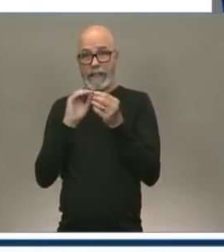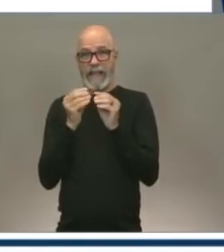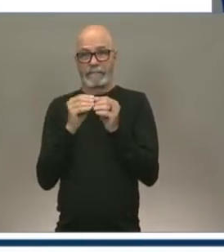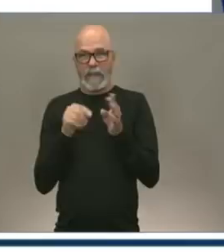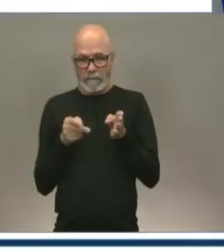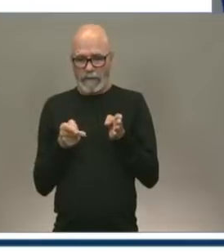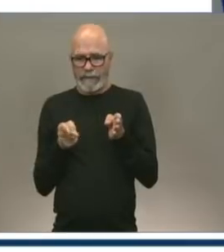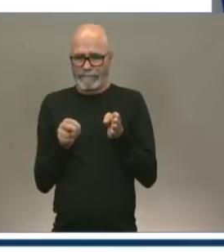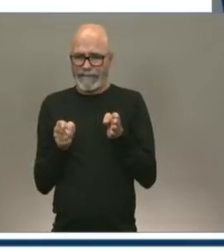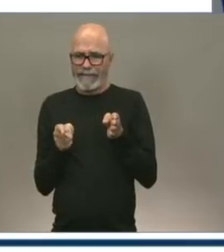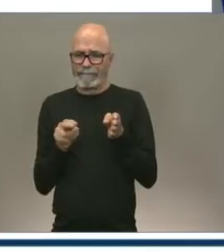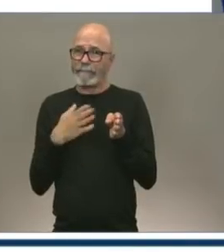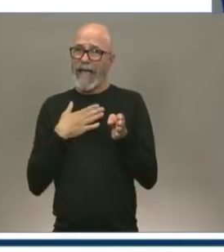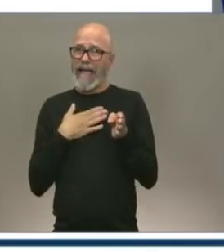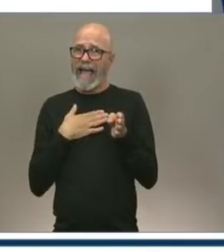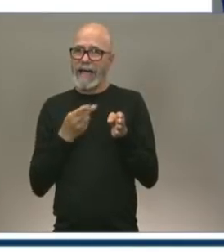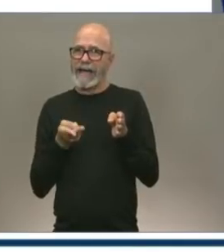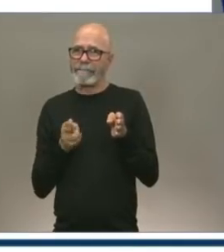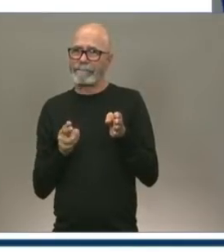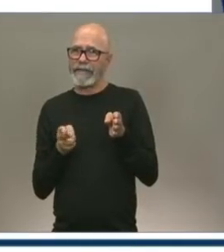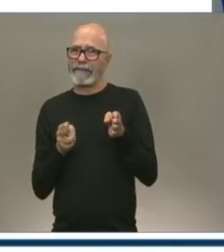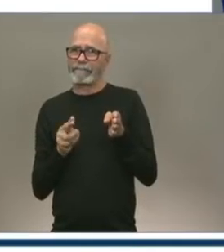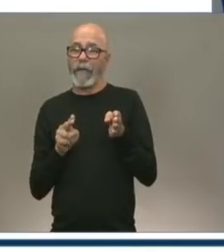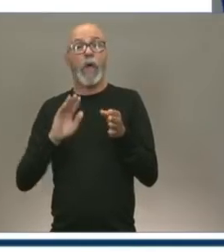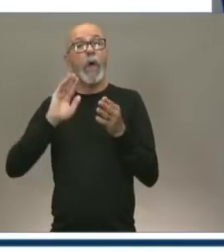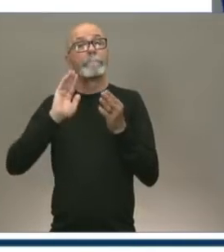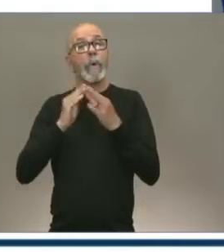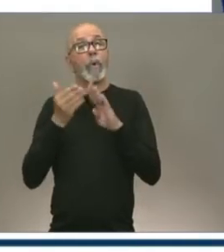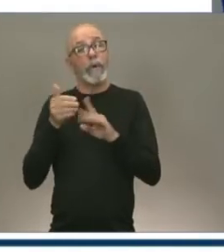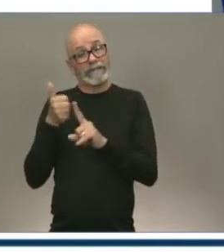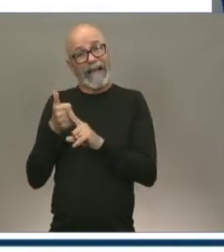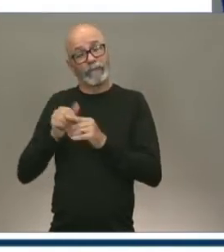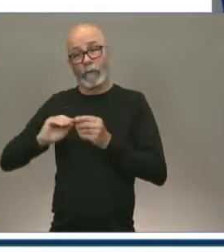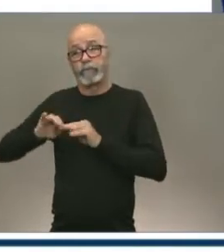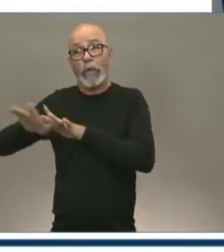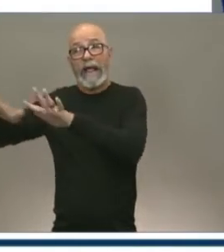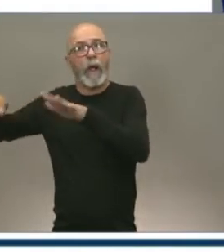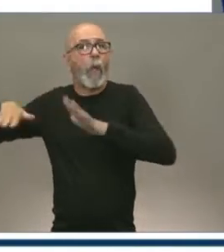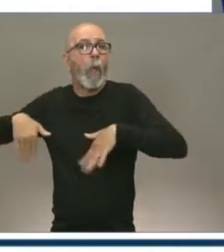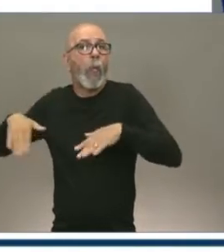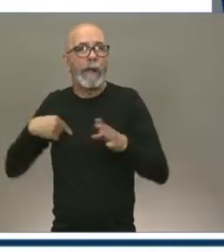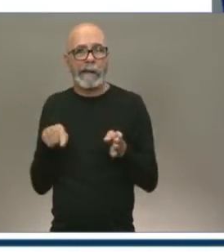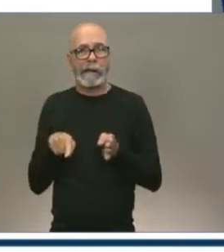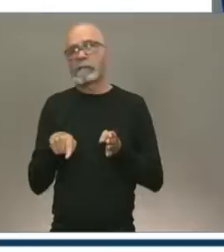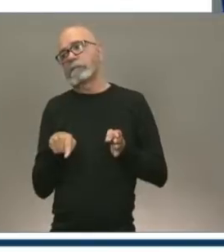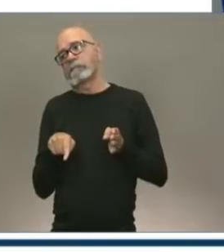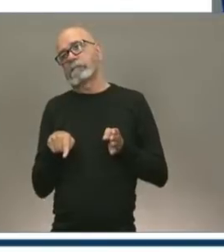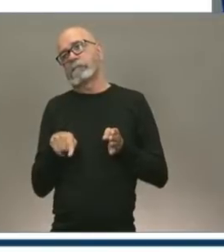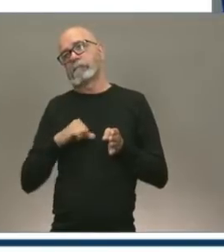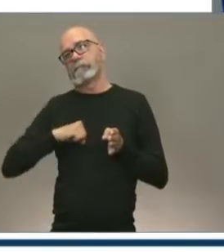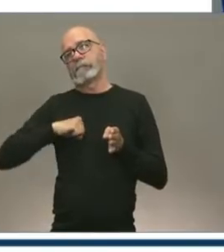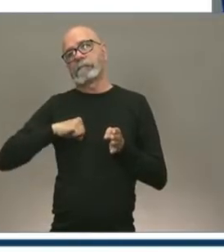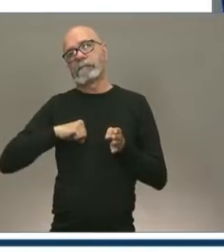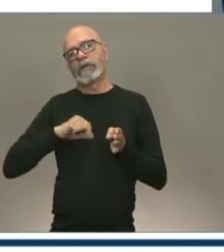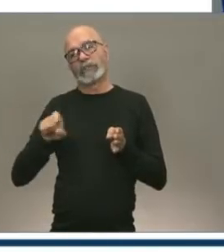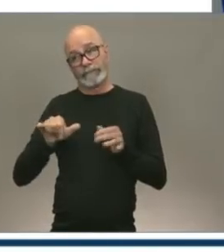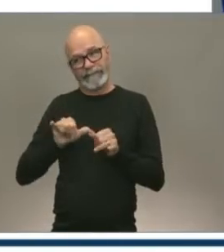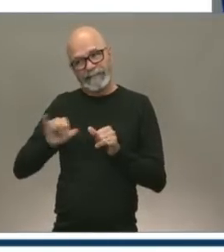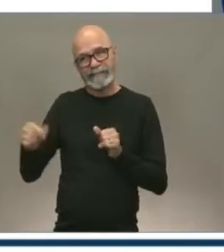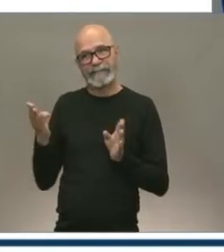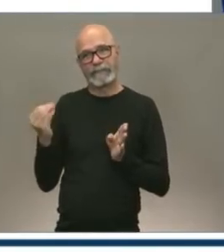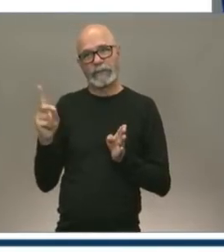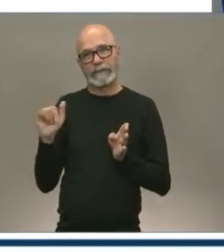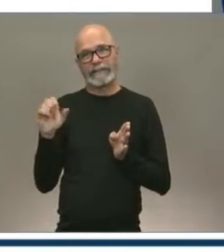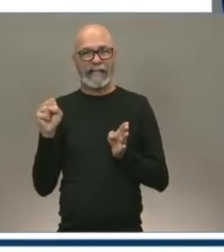no sign of community spread, and that's a result of precautions we take here, including the requirement to self-isolate for 14 days when arriving